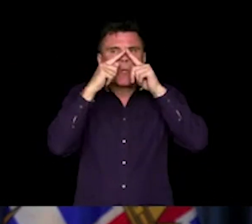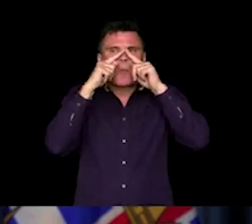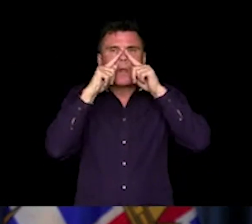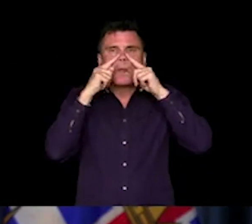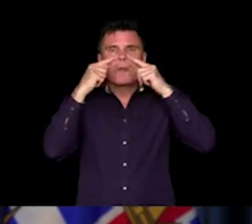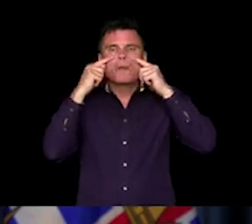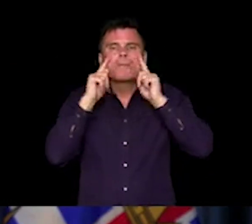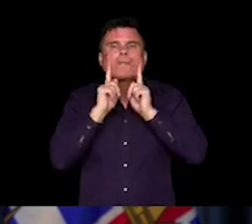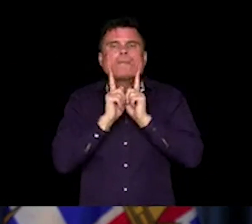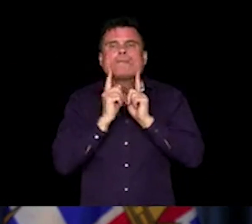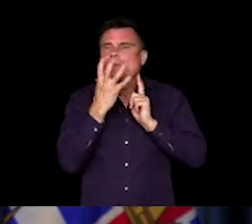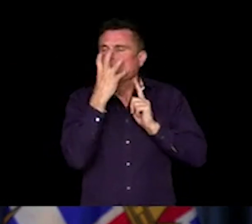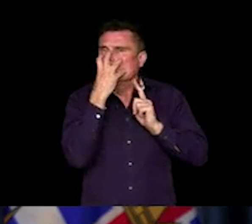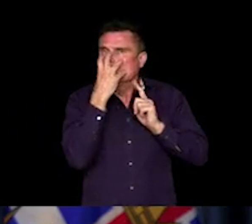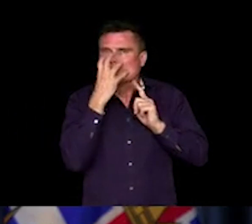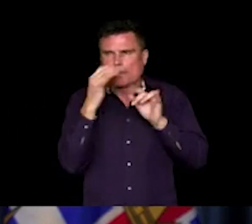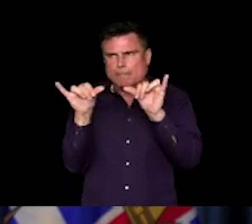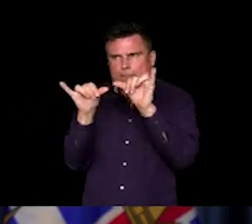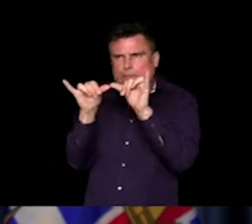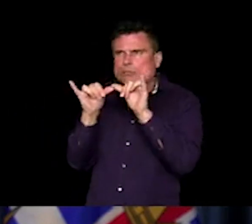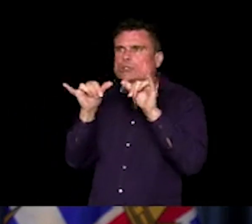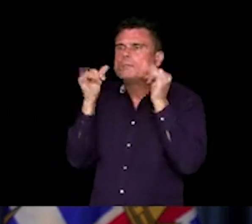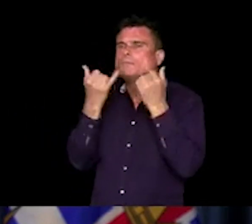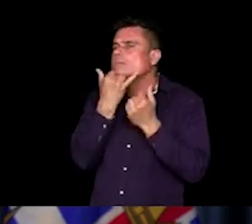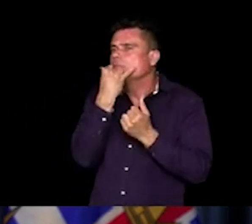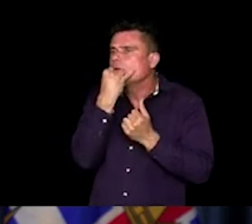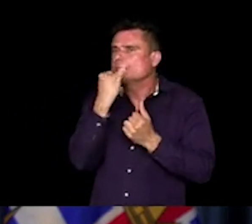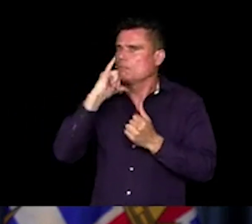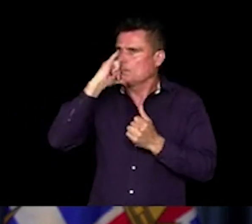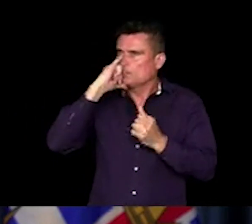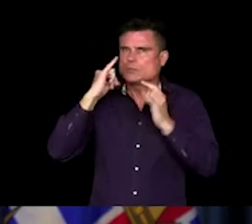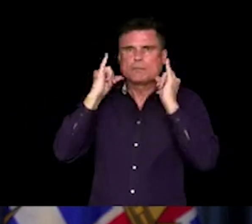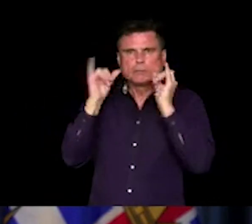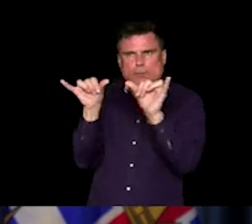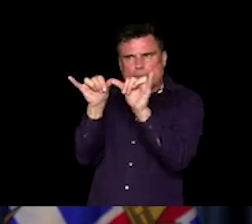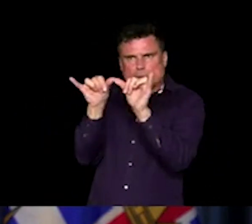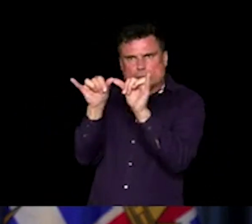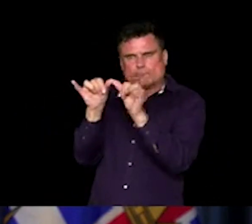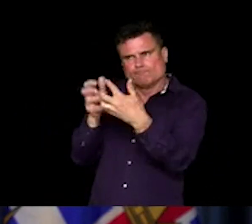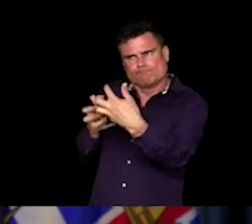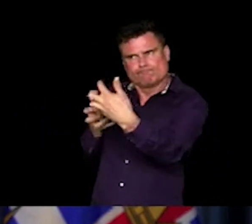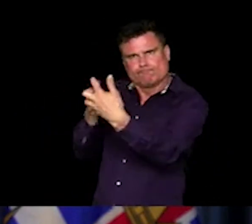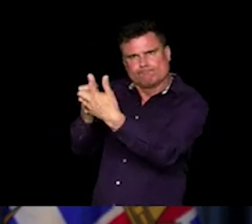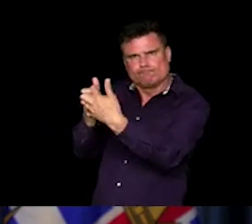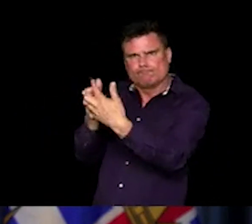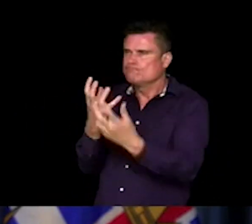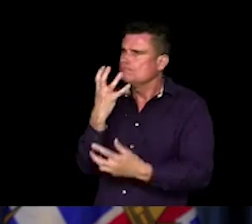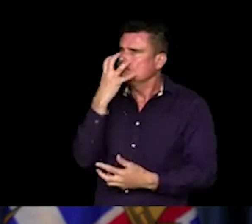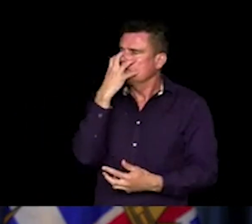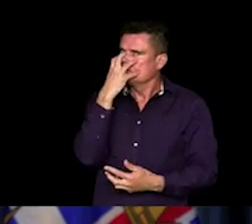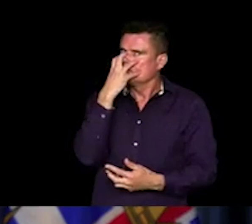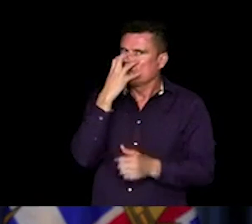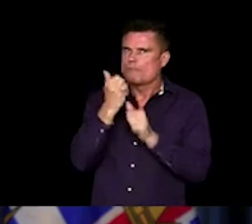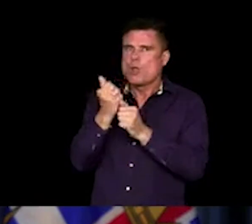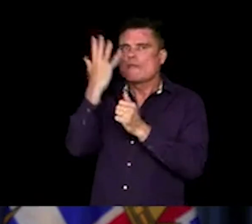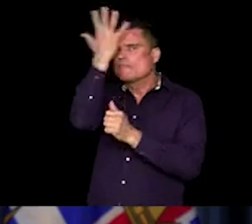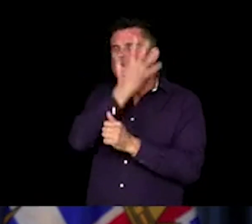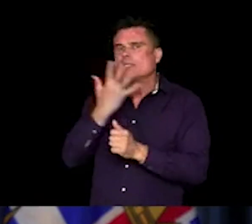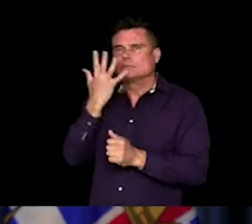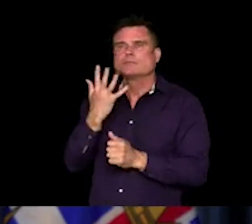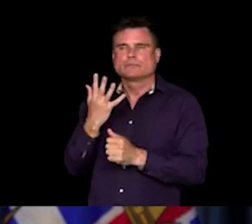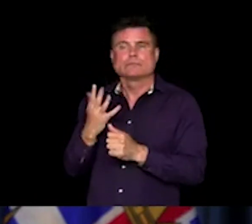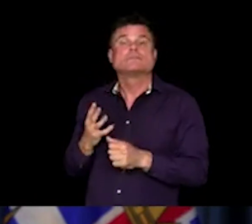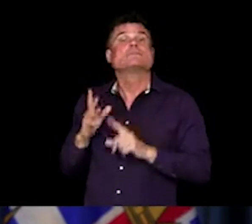and traditional supplier. We've also maintained supplies from some of our traditional suppliers as well in smaller numbers. Obviously, the